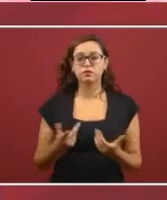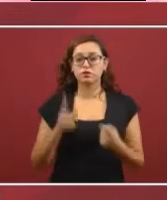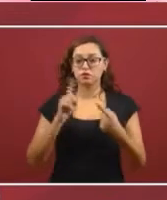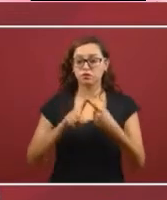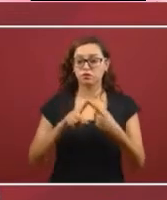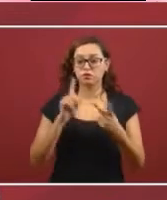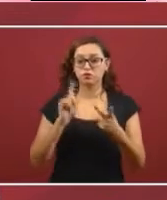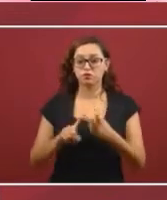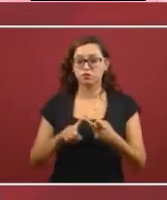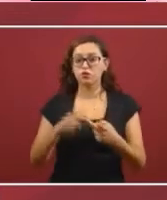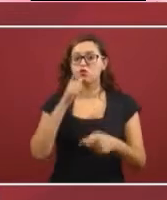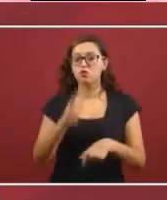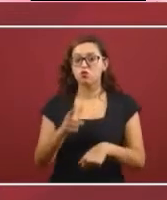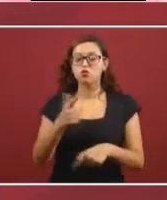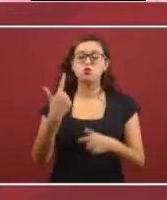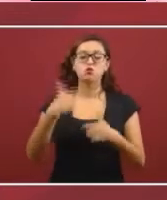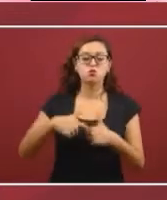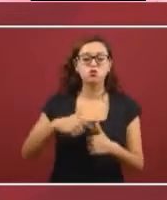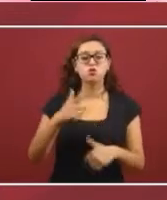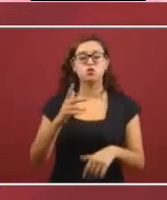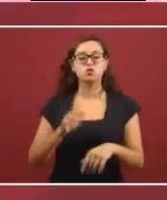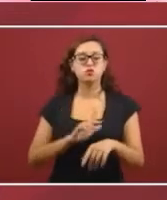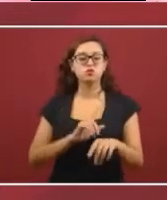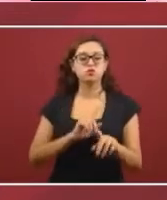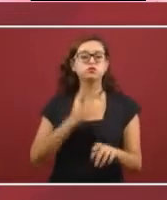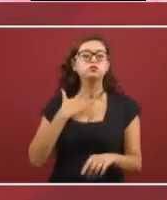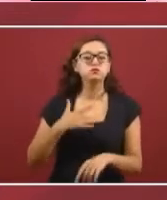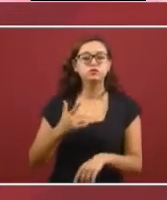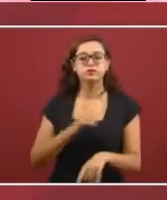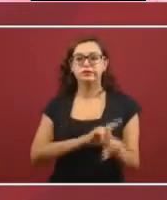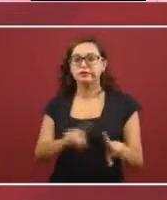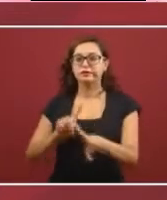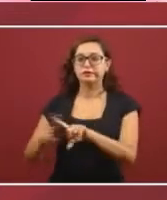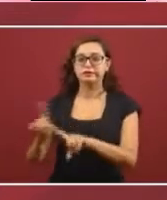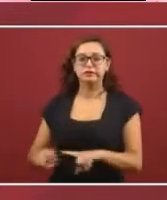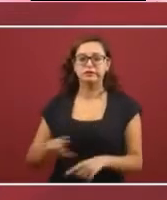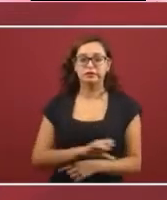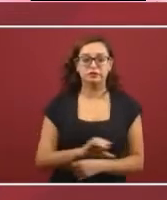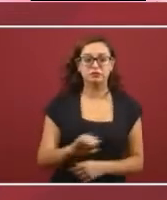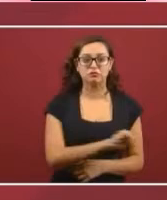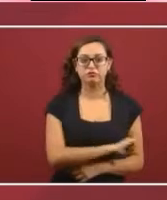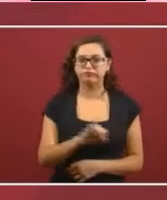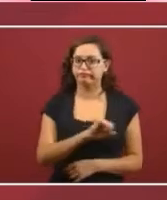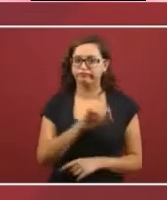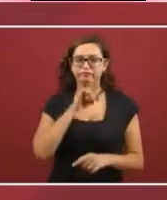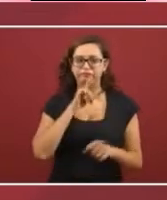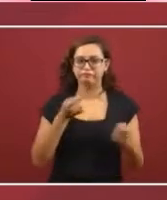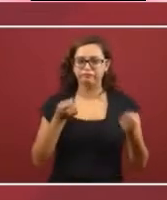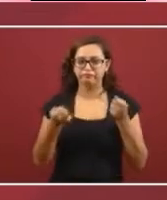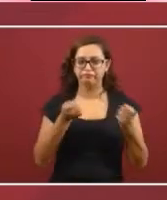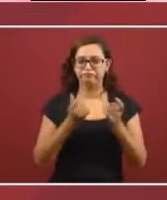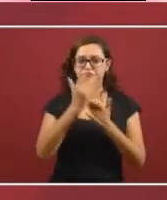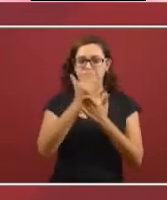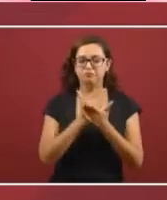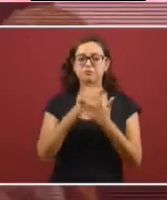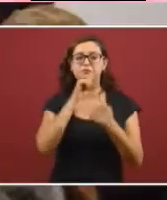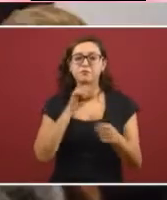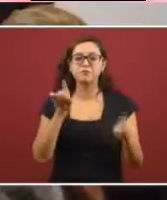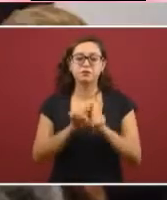we have to encourage that there won't be any raises or increases in